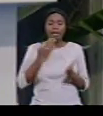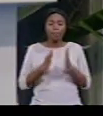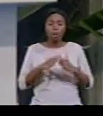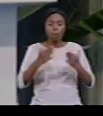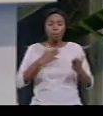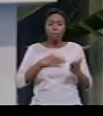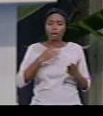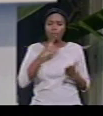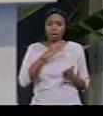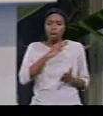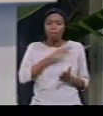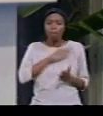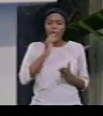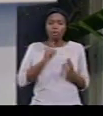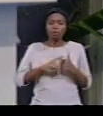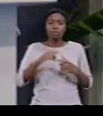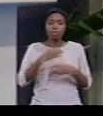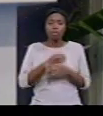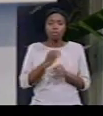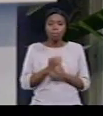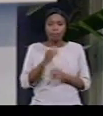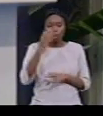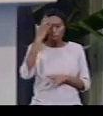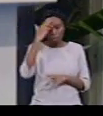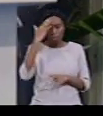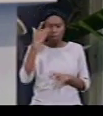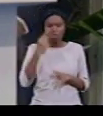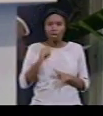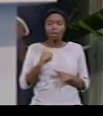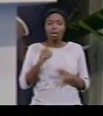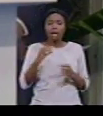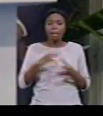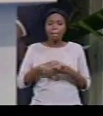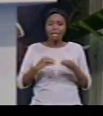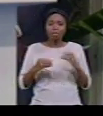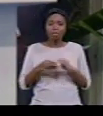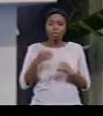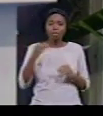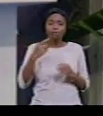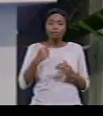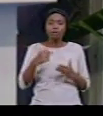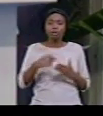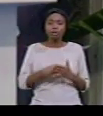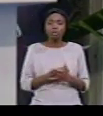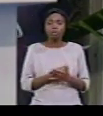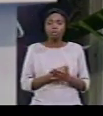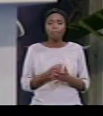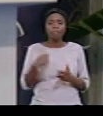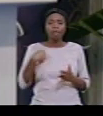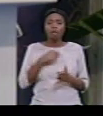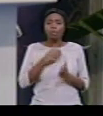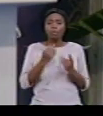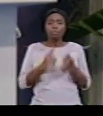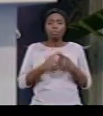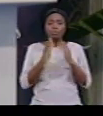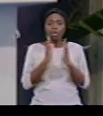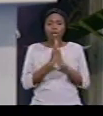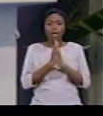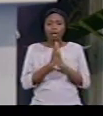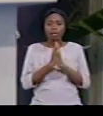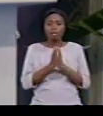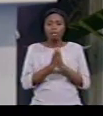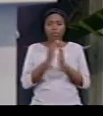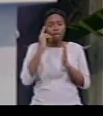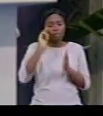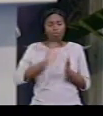boldly to make known the mystery of the gospel. We are going to ask for our pastor once